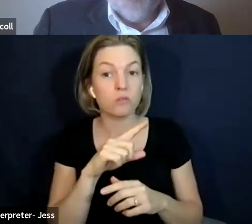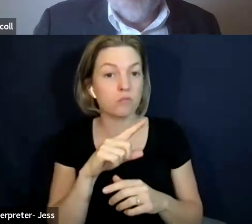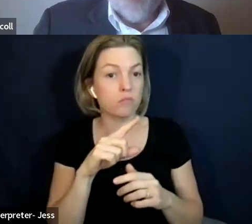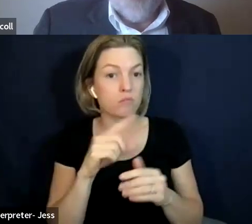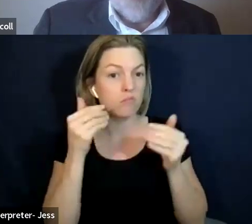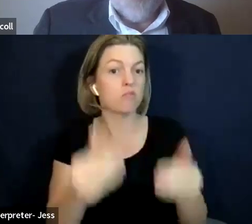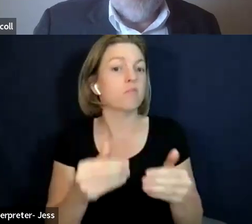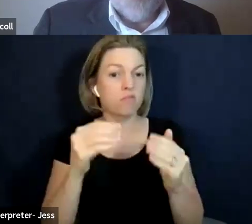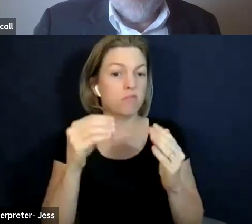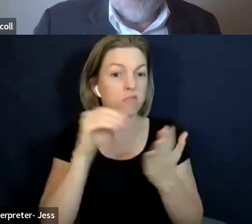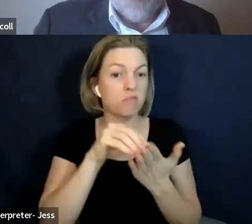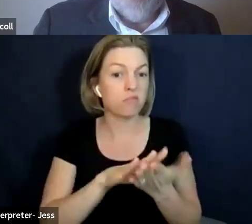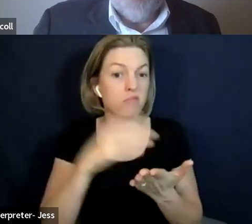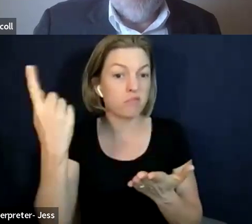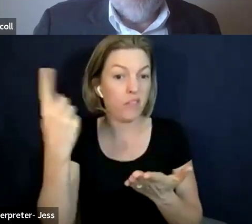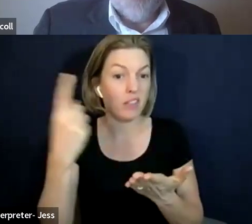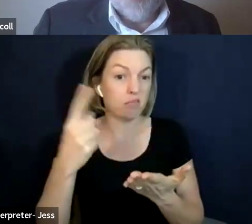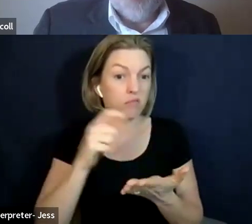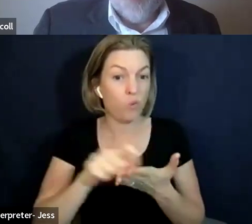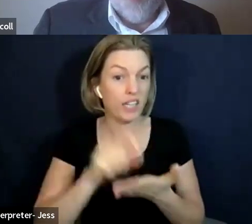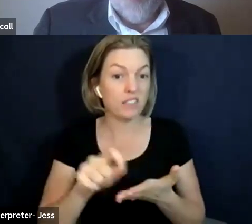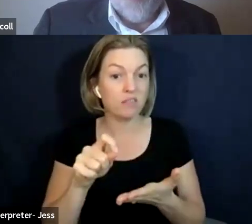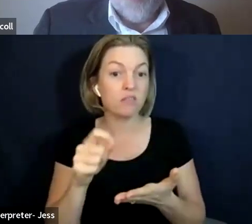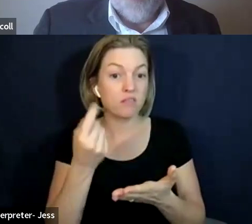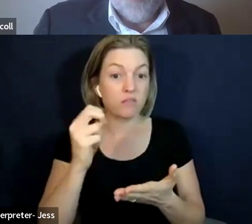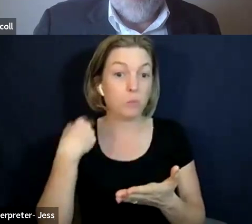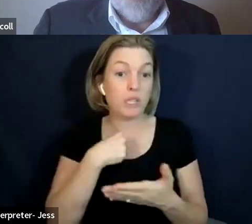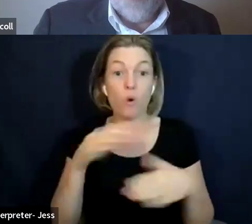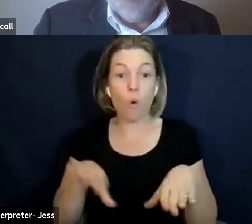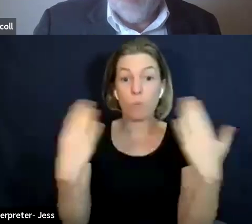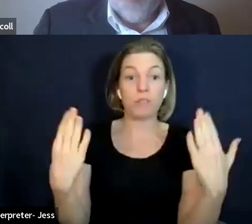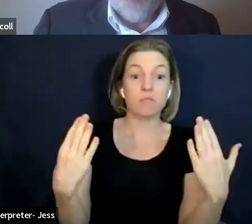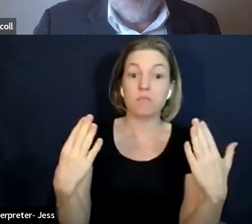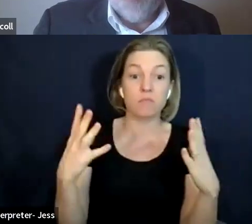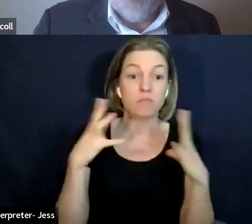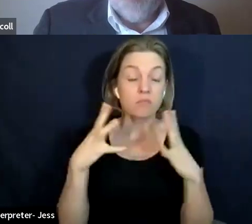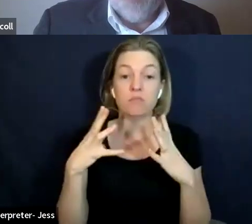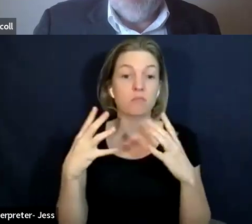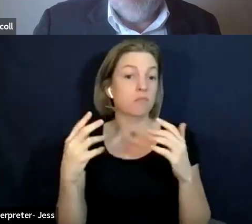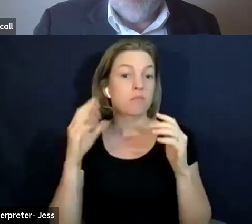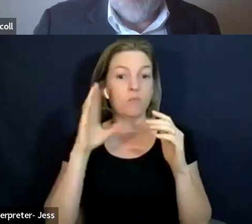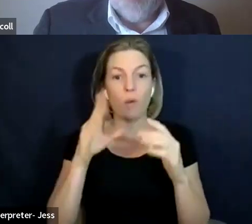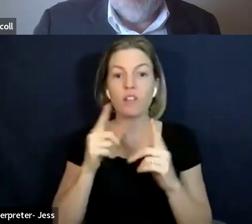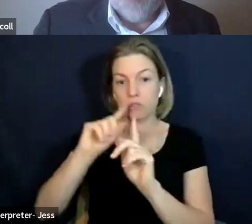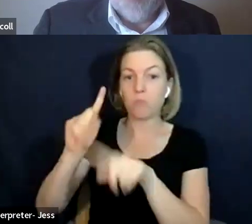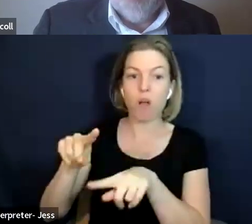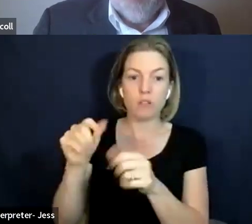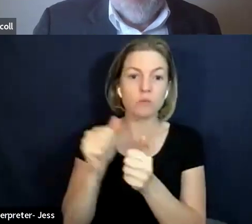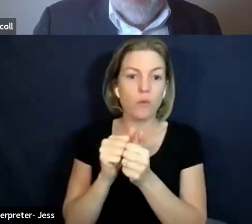put something in writing to us, and we're certainly open to it, if and we'll get back to you with